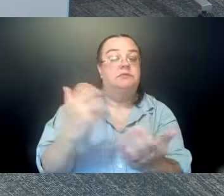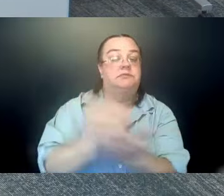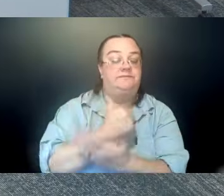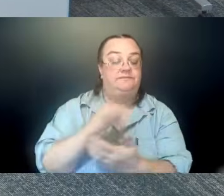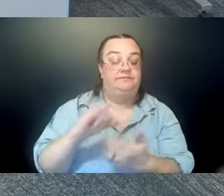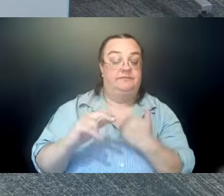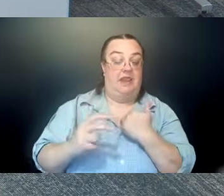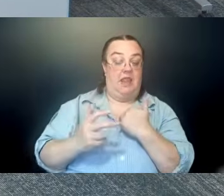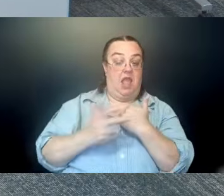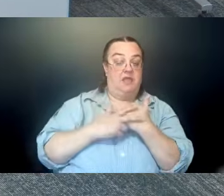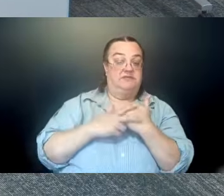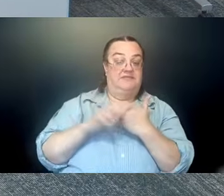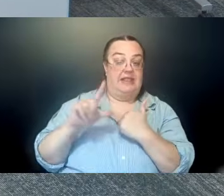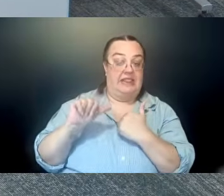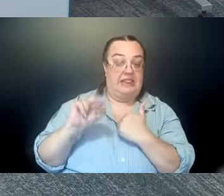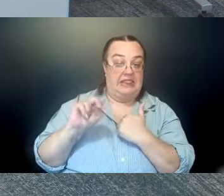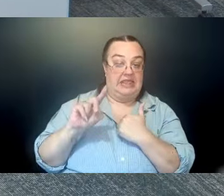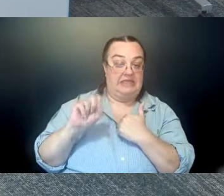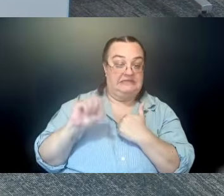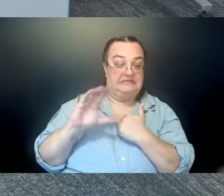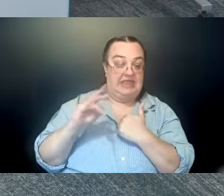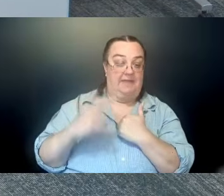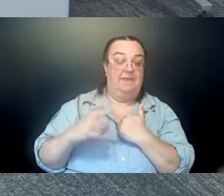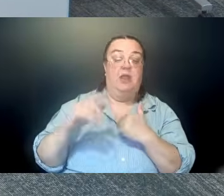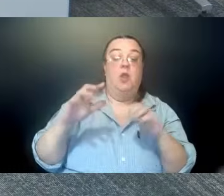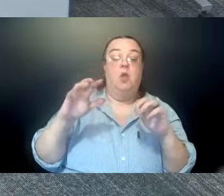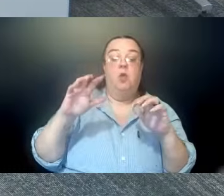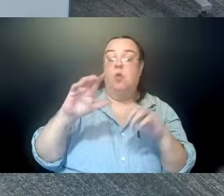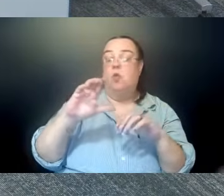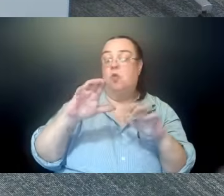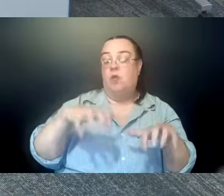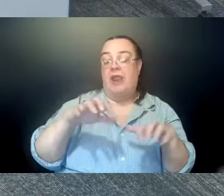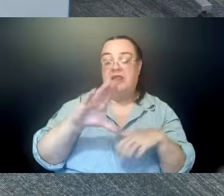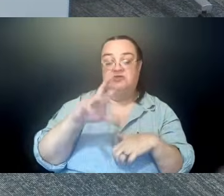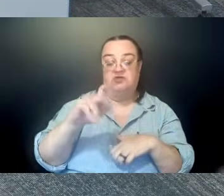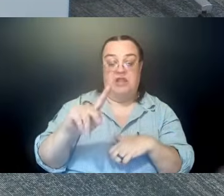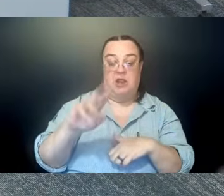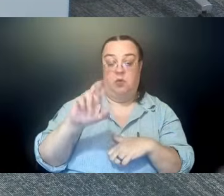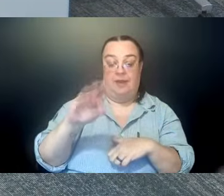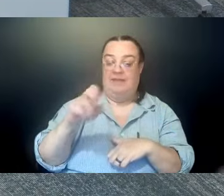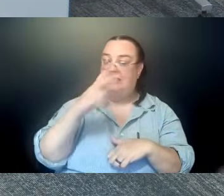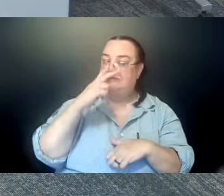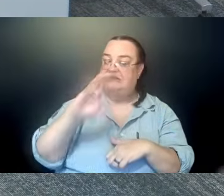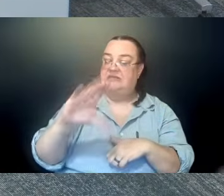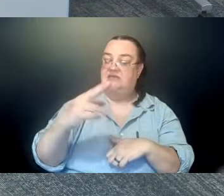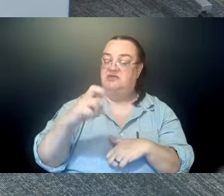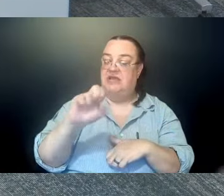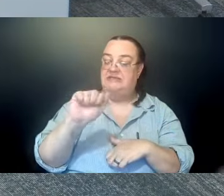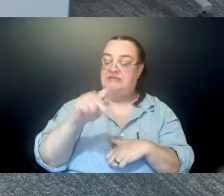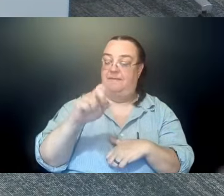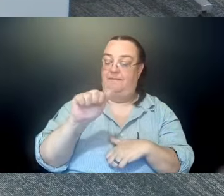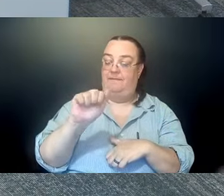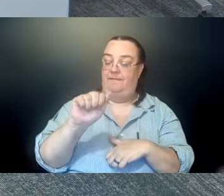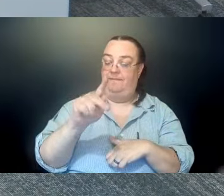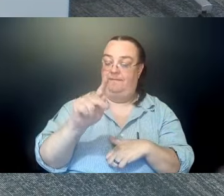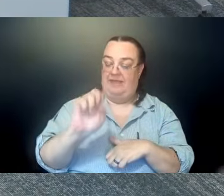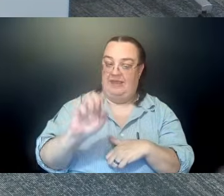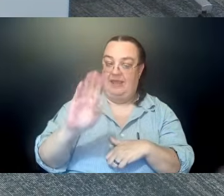Conservation Landscaping Rain Check rebate. See the Chesapeake Bay Trust website. Is it